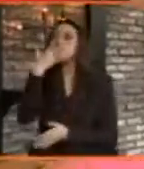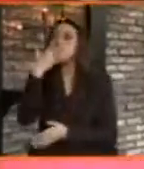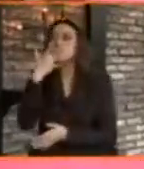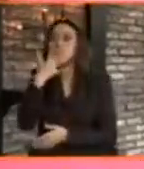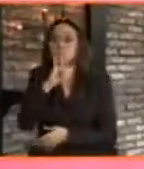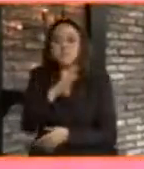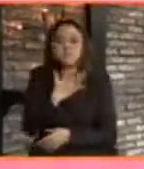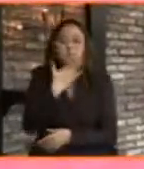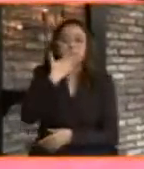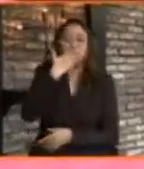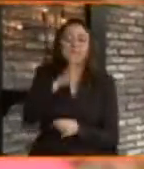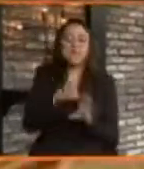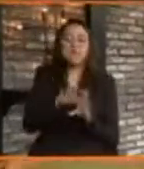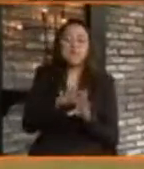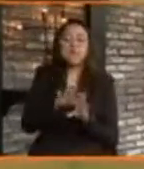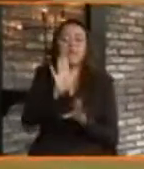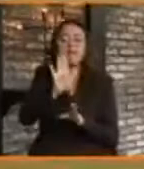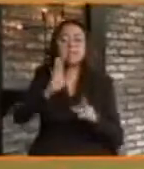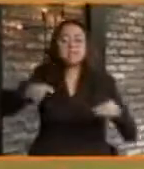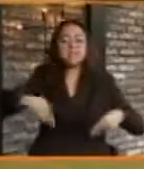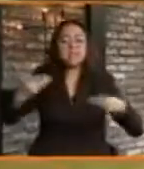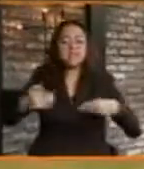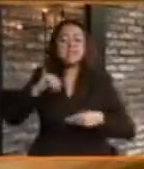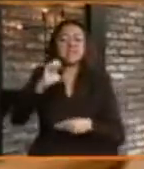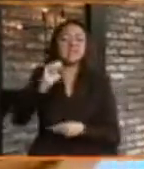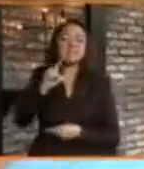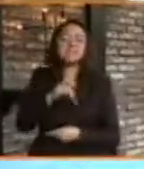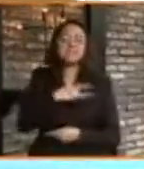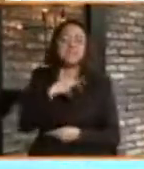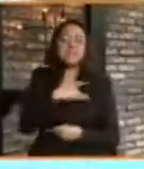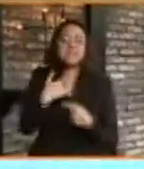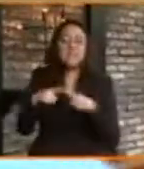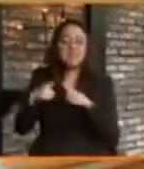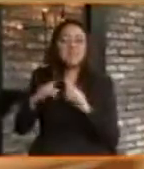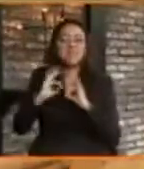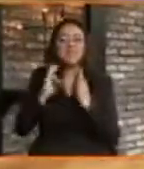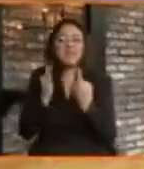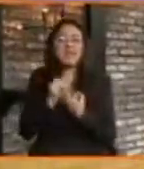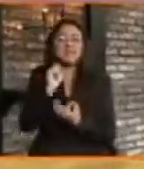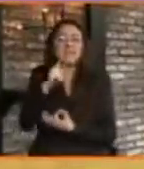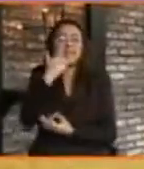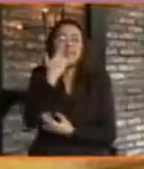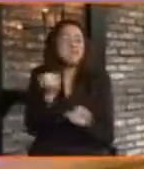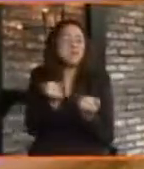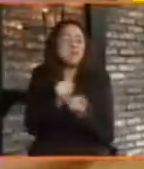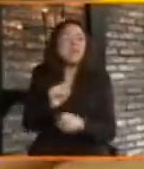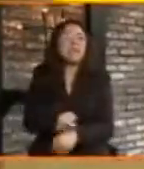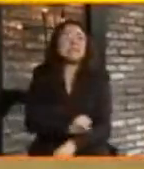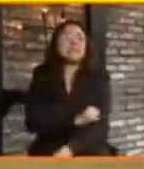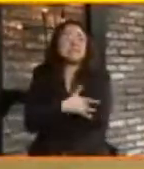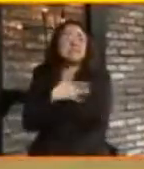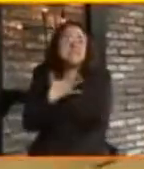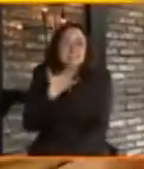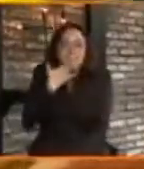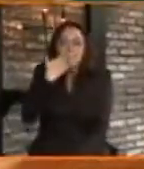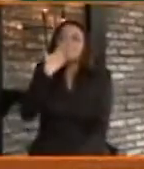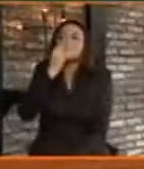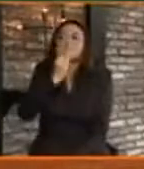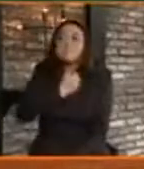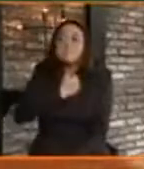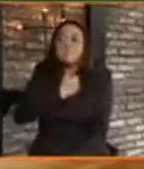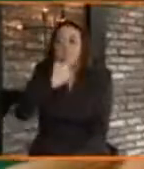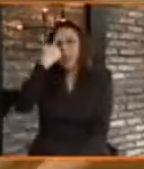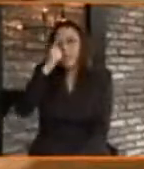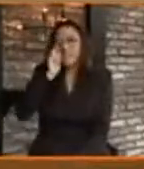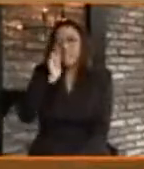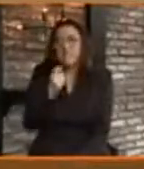it. It's like being in a market. Right, it is, exactly. And it's something that everyone can relate to. We have another work in the exhibition that's also a sensory